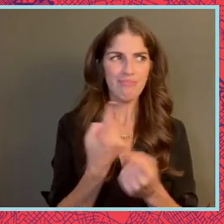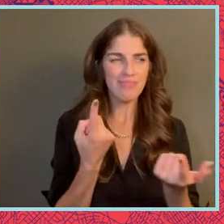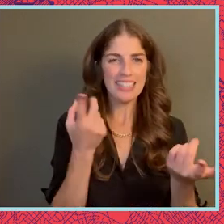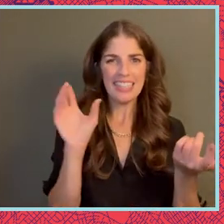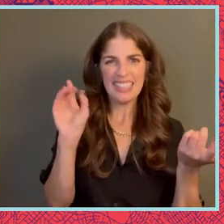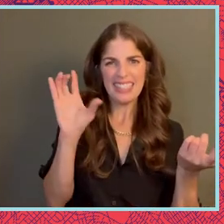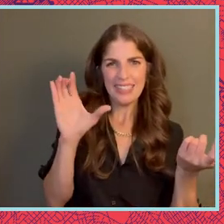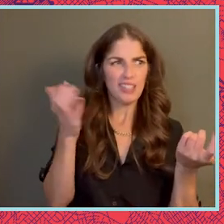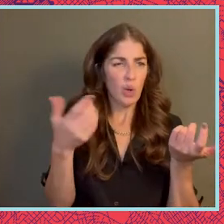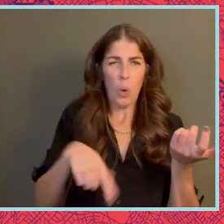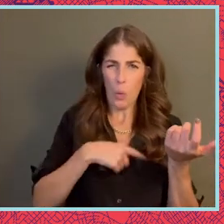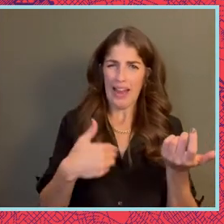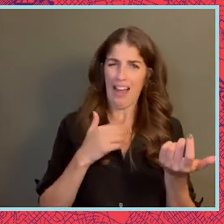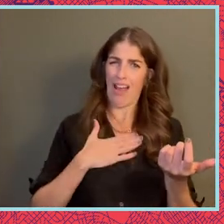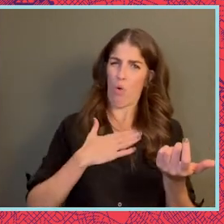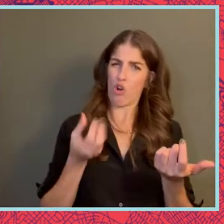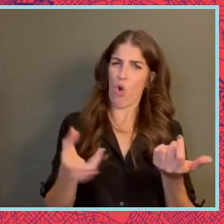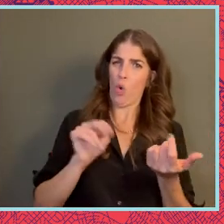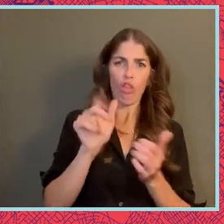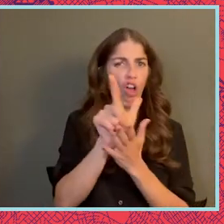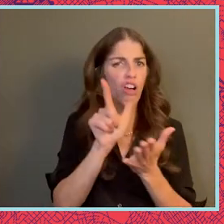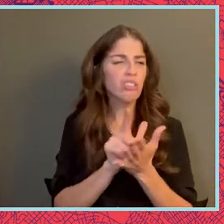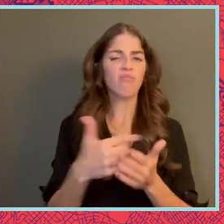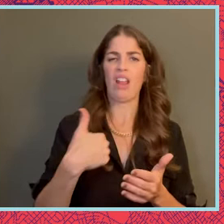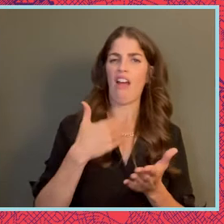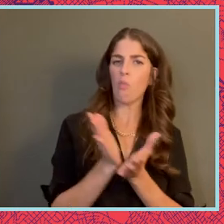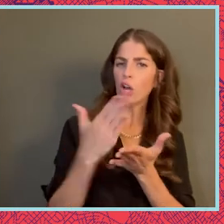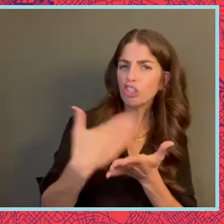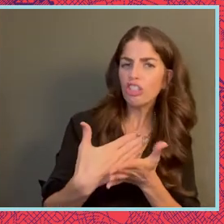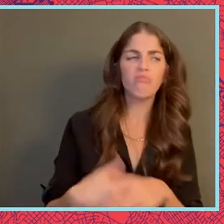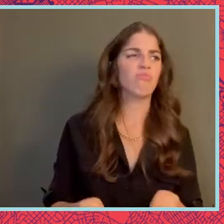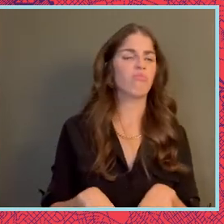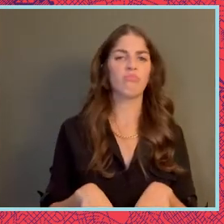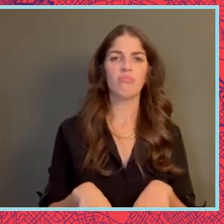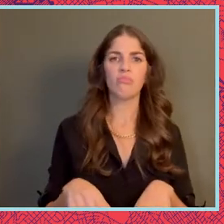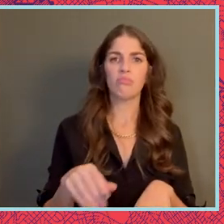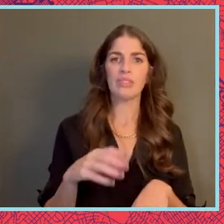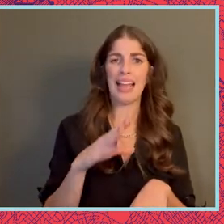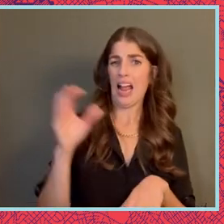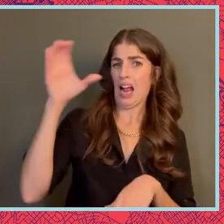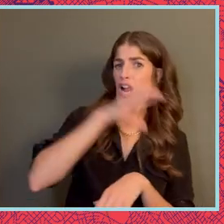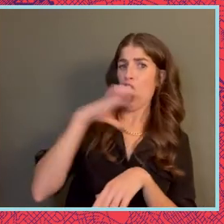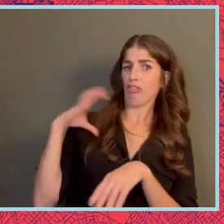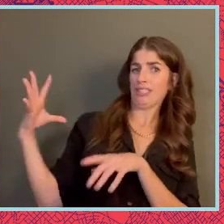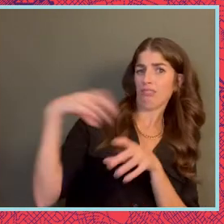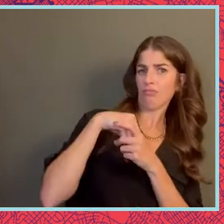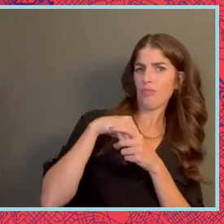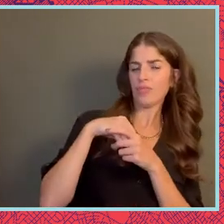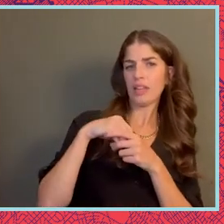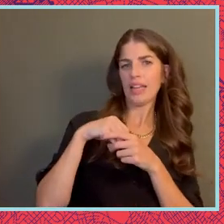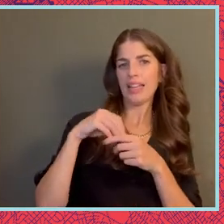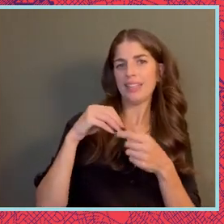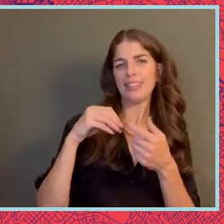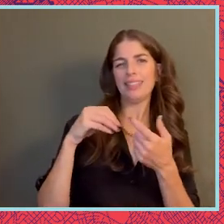and DC sort of passes our own laws. We have our own budget, and the congressional intervention is just